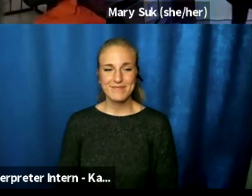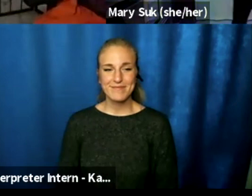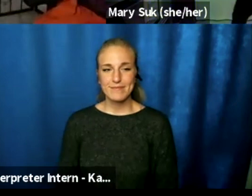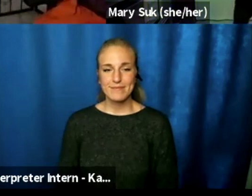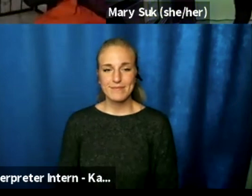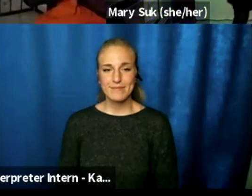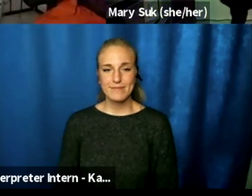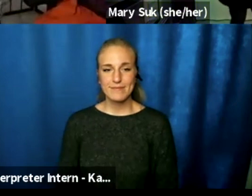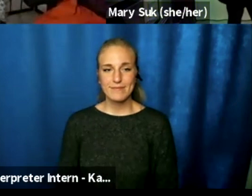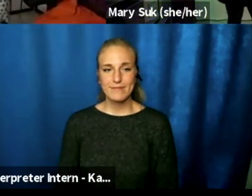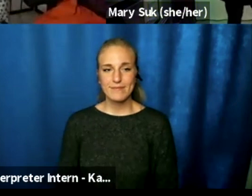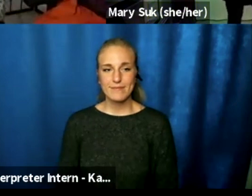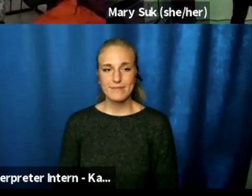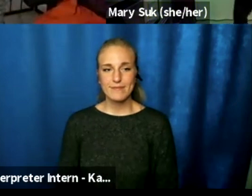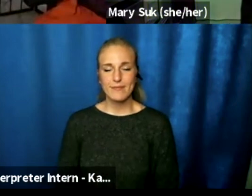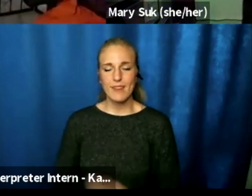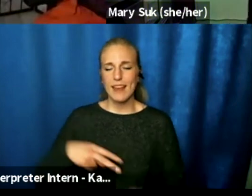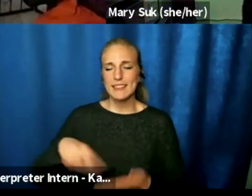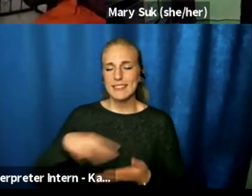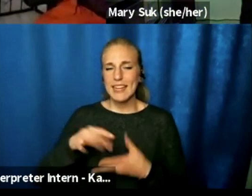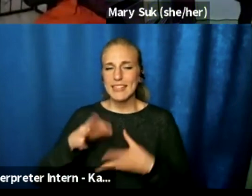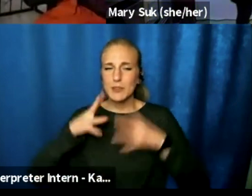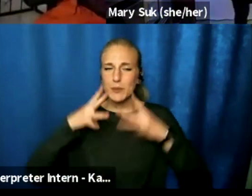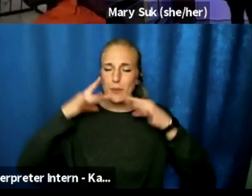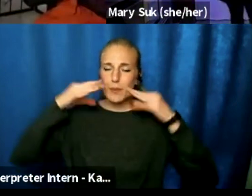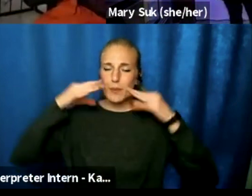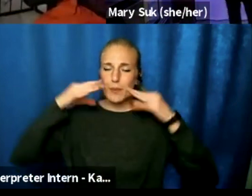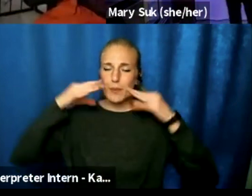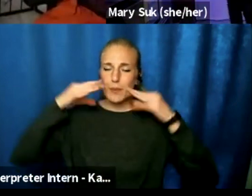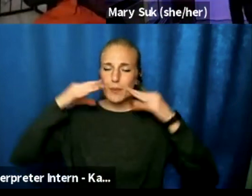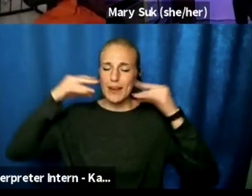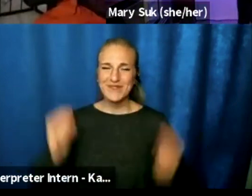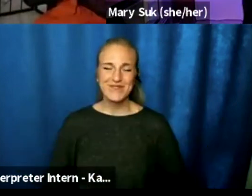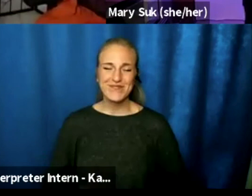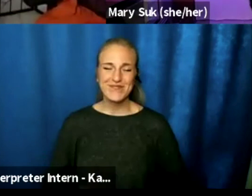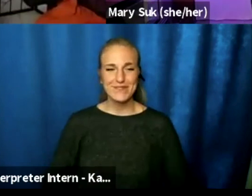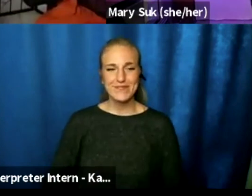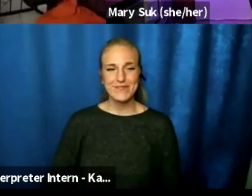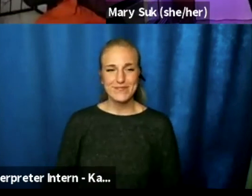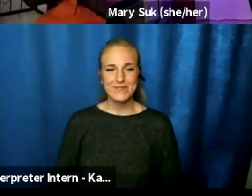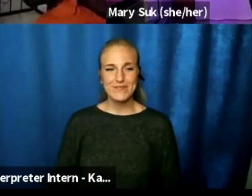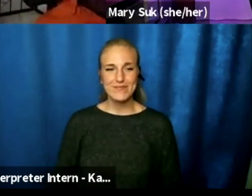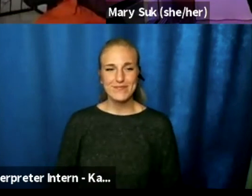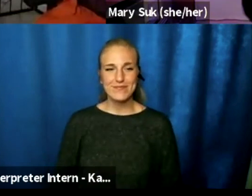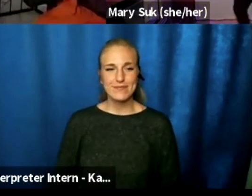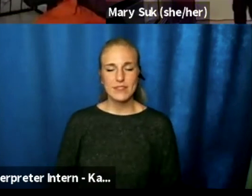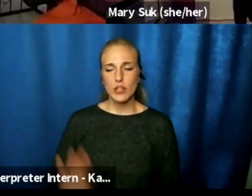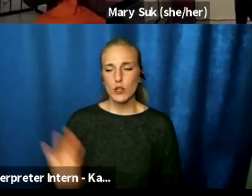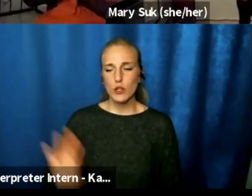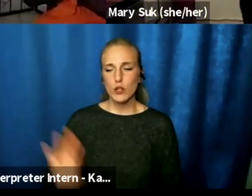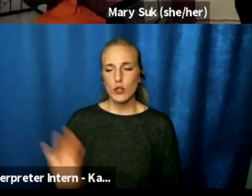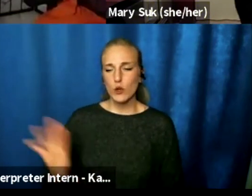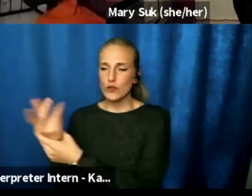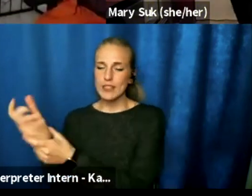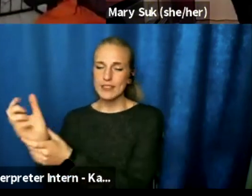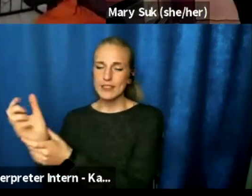zuhambe nami. Dance your smile, dawo yami ayikholana, your wrists, buso